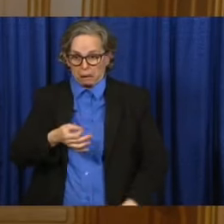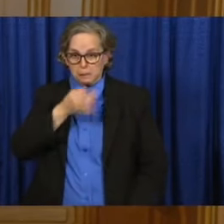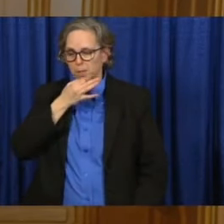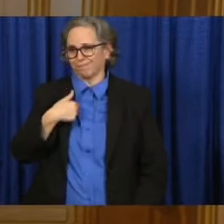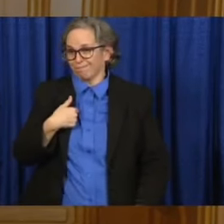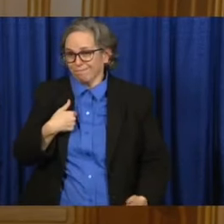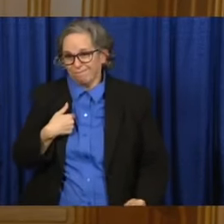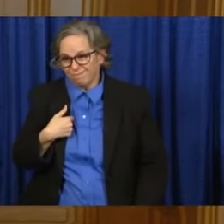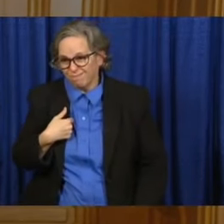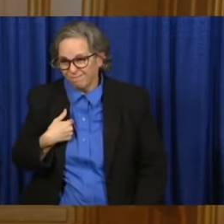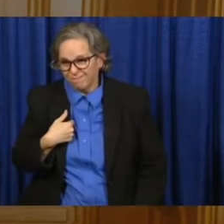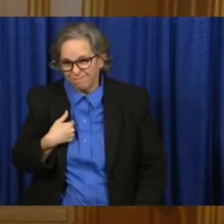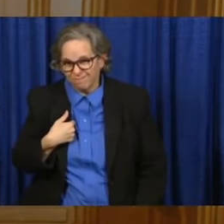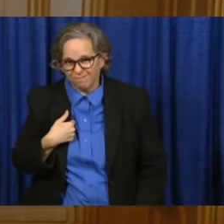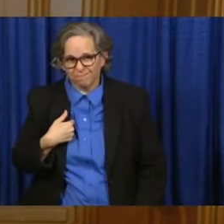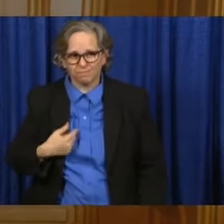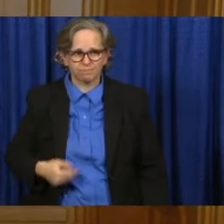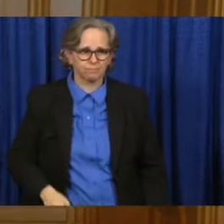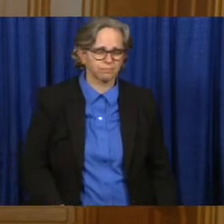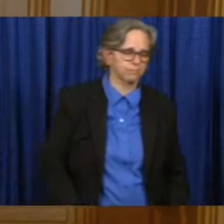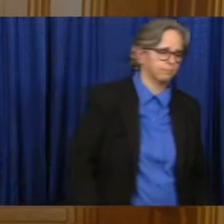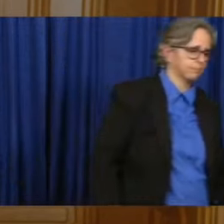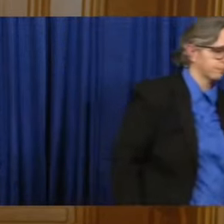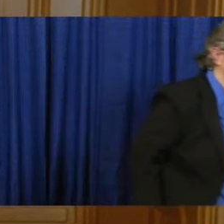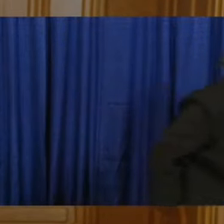show. All right, thank you.